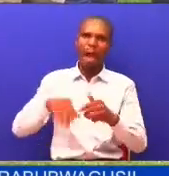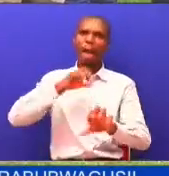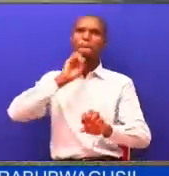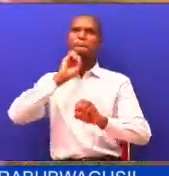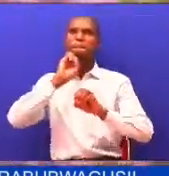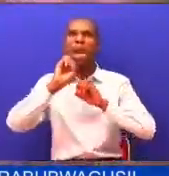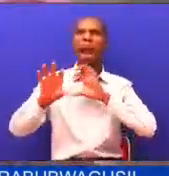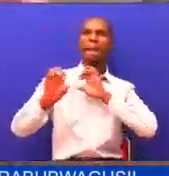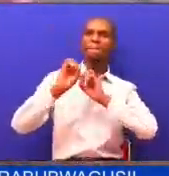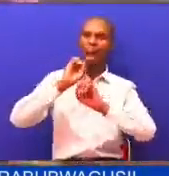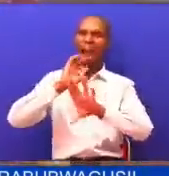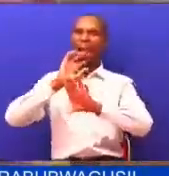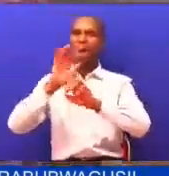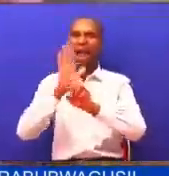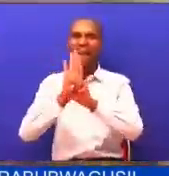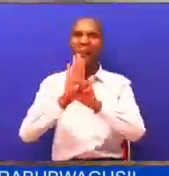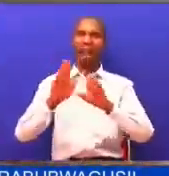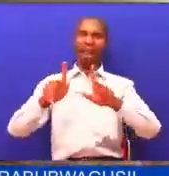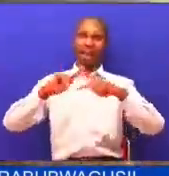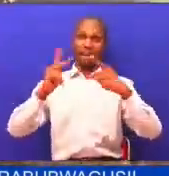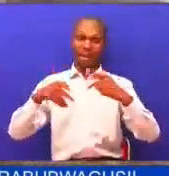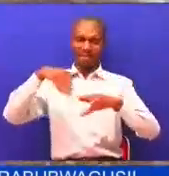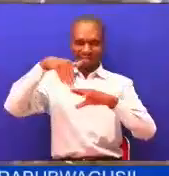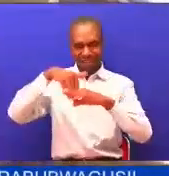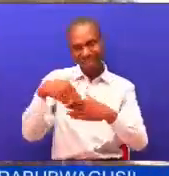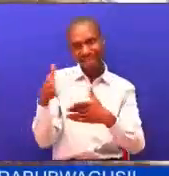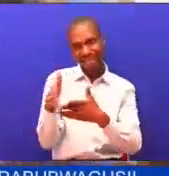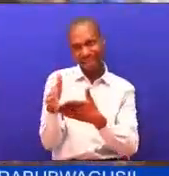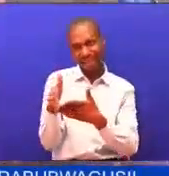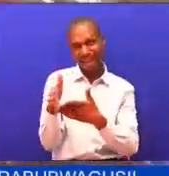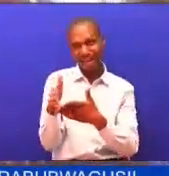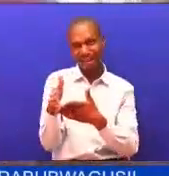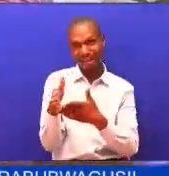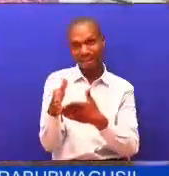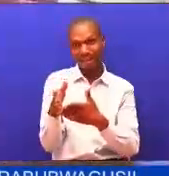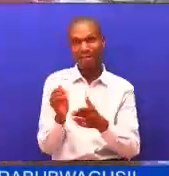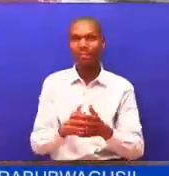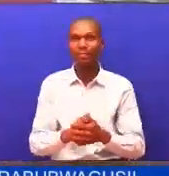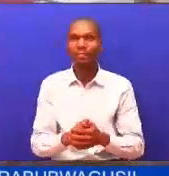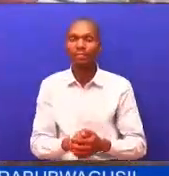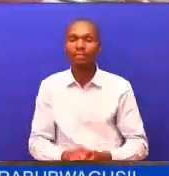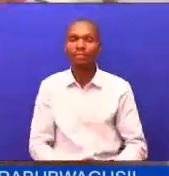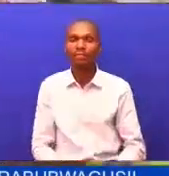go chenegetiwe asichinsemo o imeche bunge chenyeribari na kitutu.